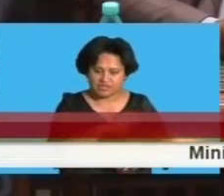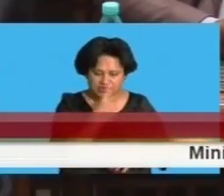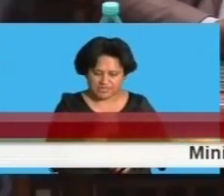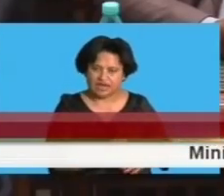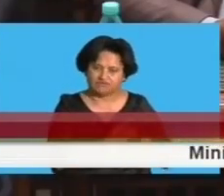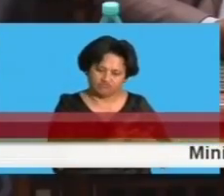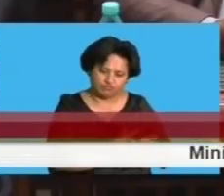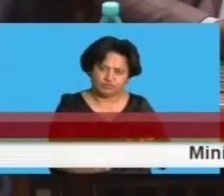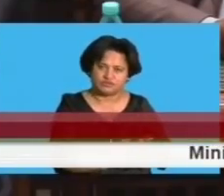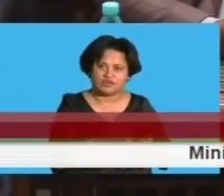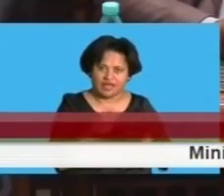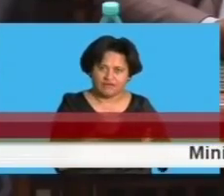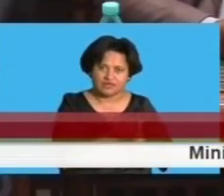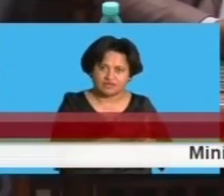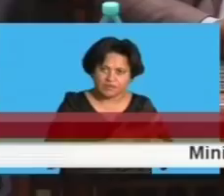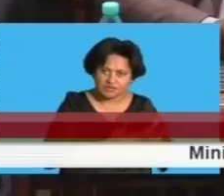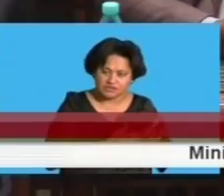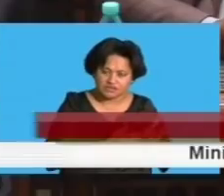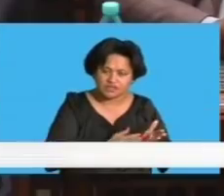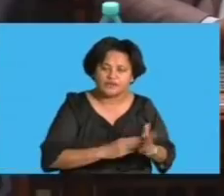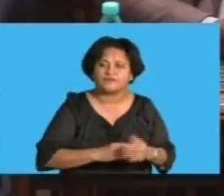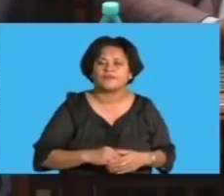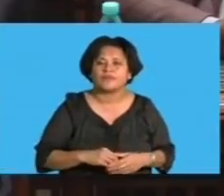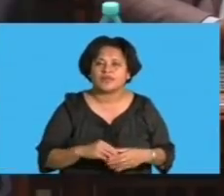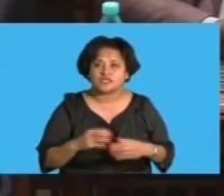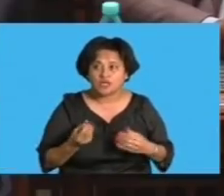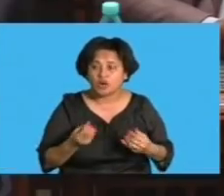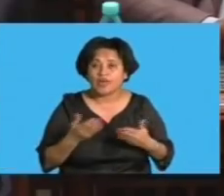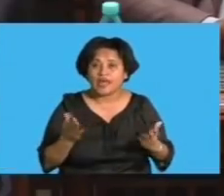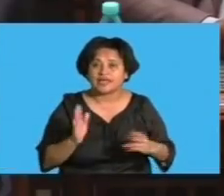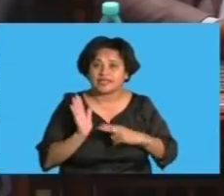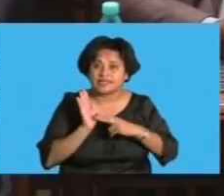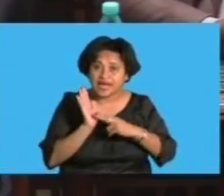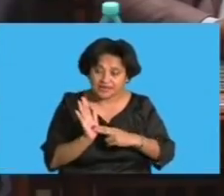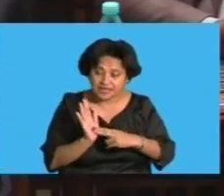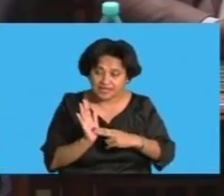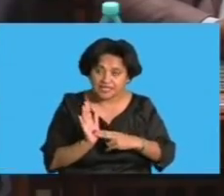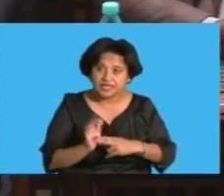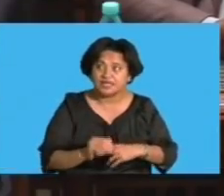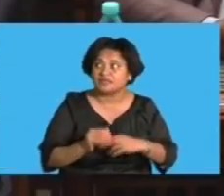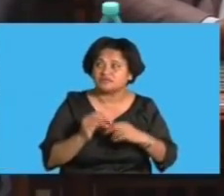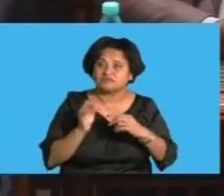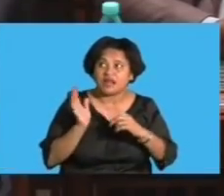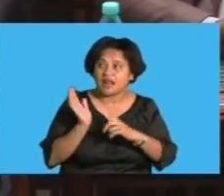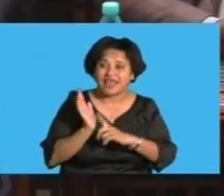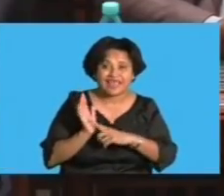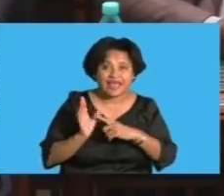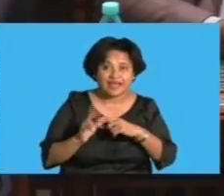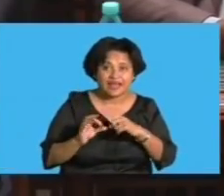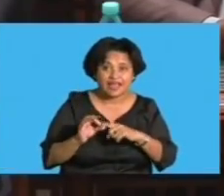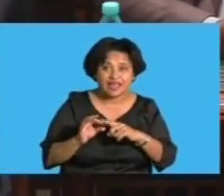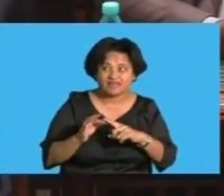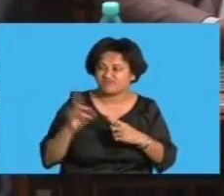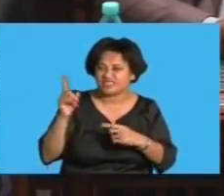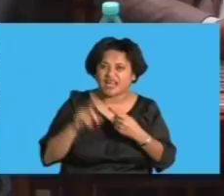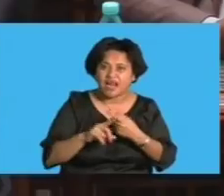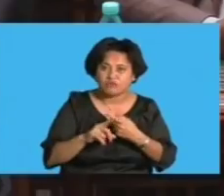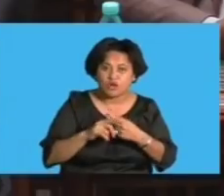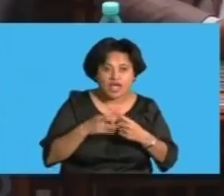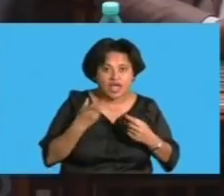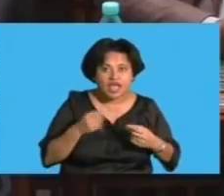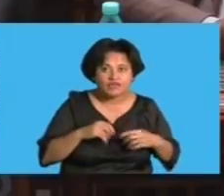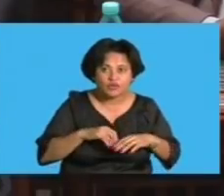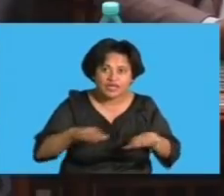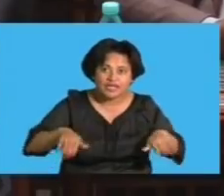in 2019-2020 financial year are Namaka, Reki and Langere markets, swimming pool in